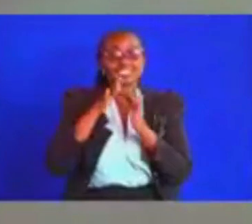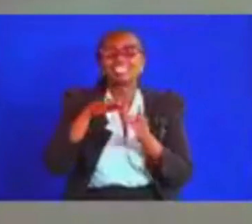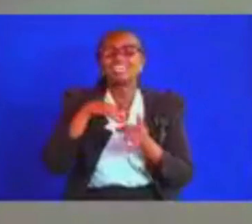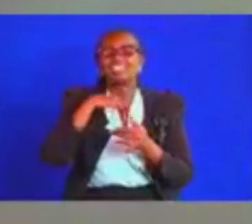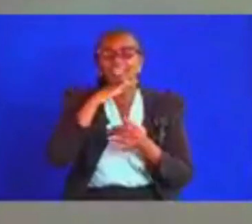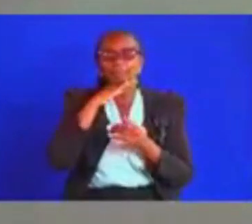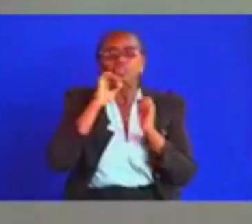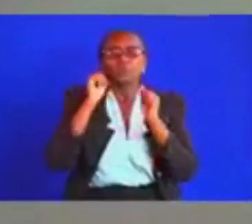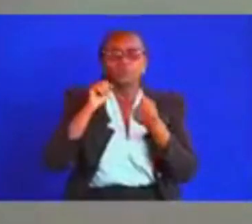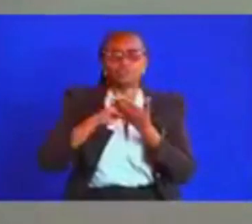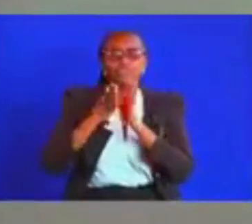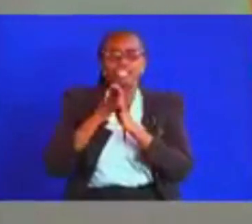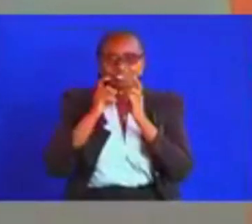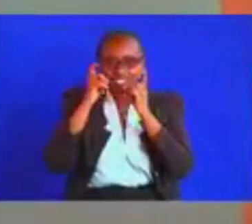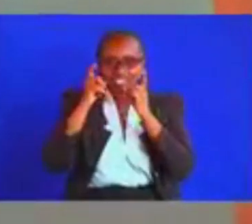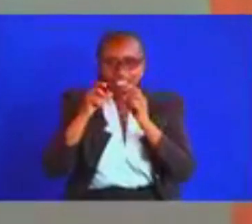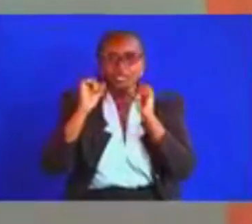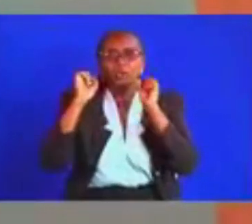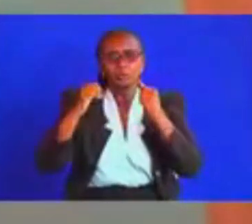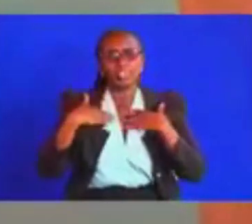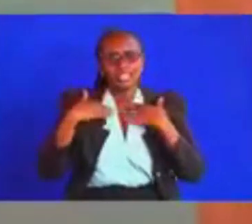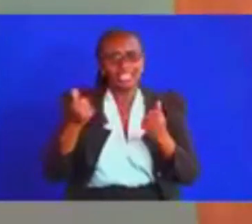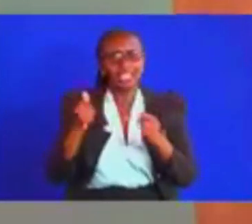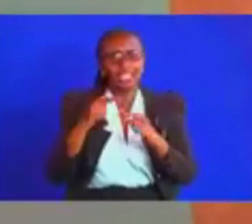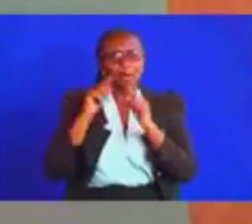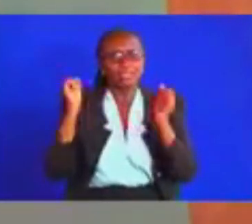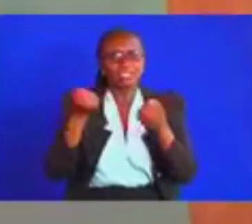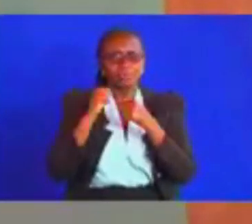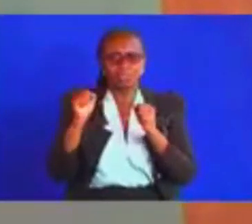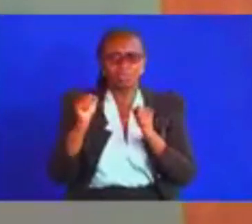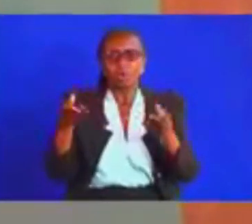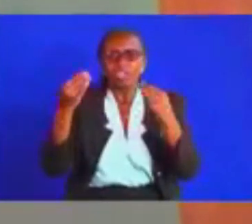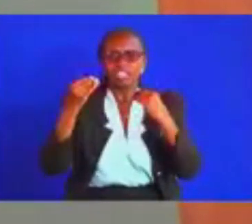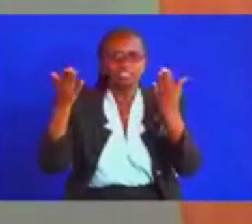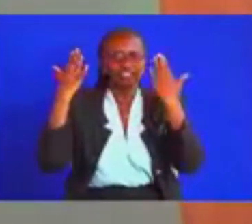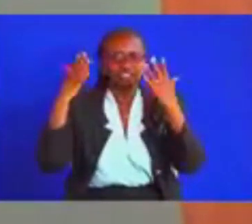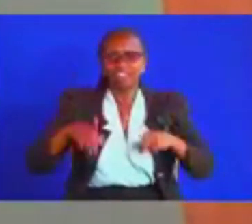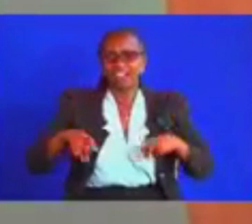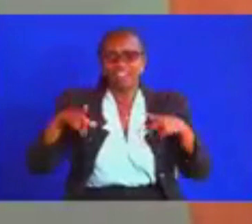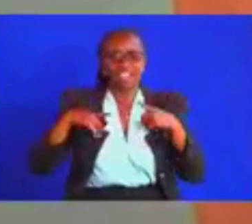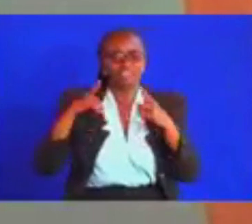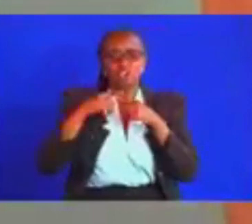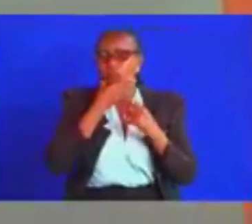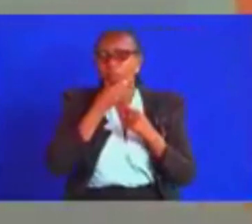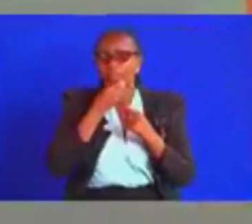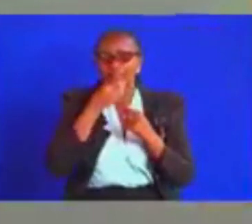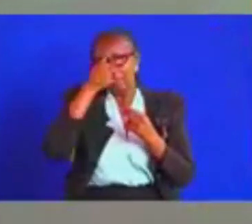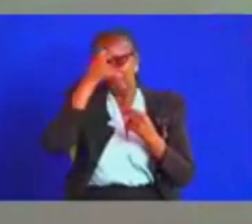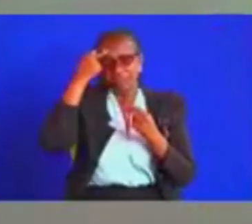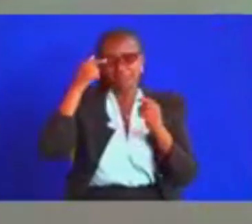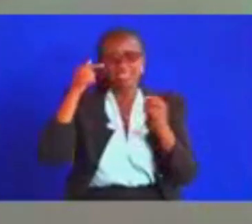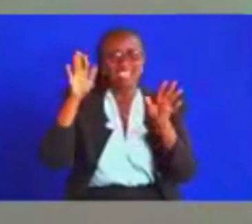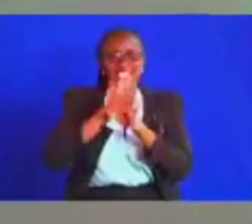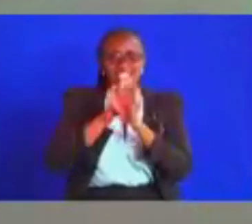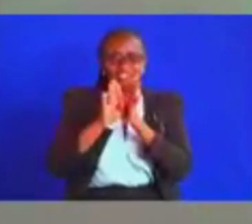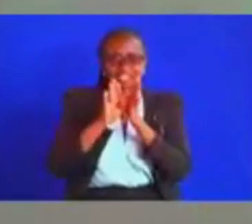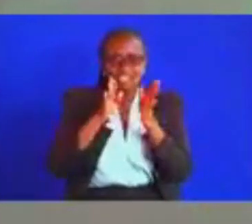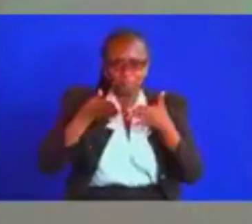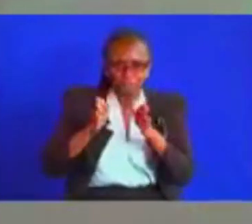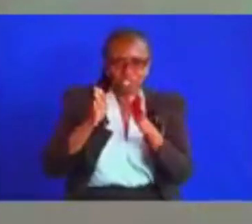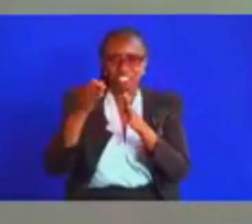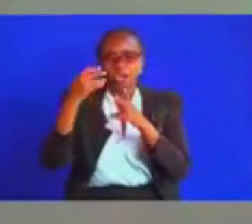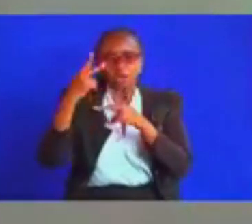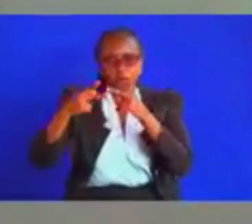sin, he could heal, but he could not impart eternal life to any man, because the very structure of eternal life